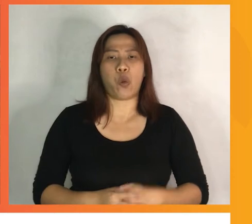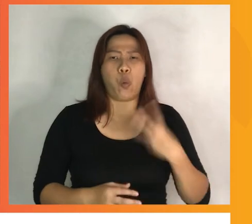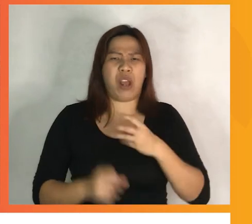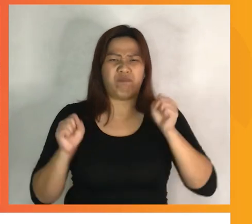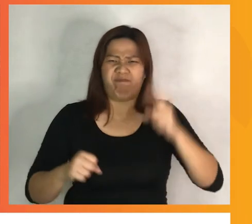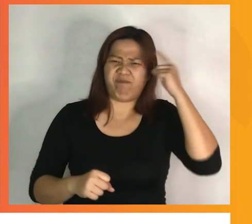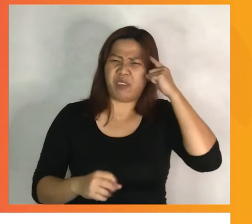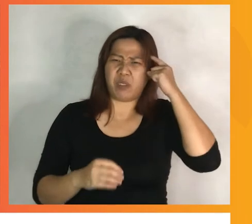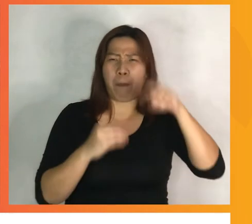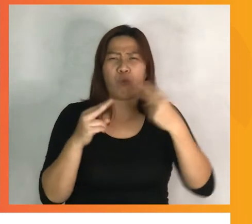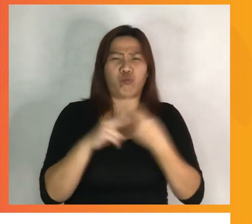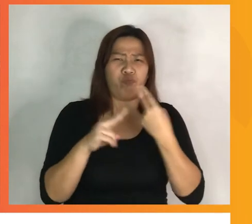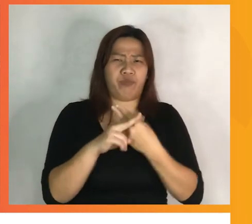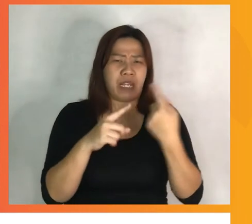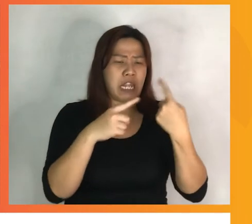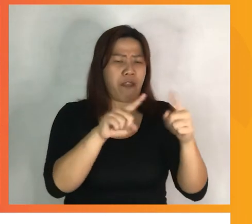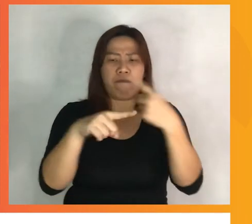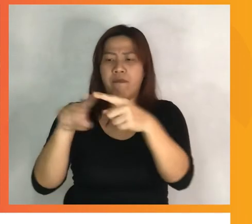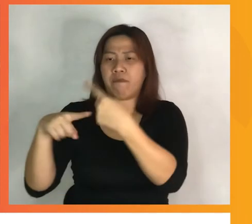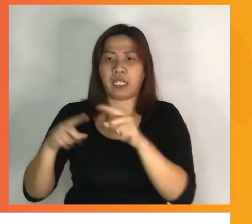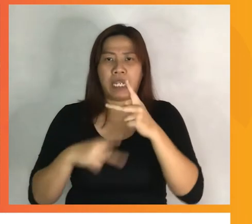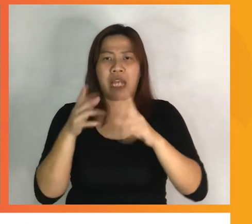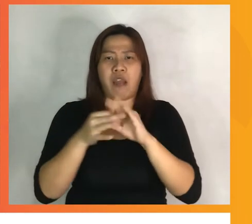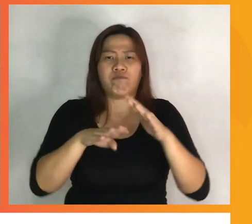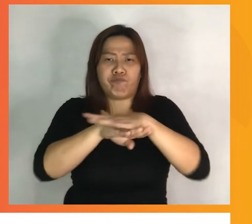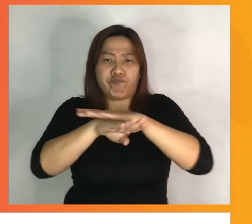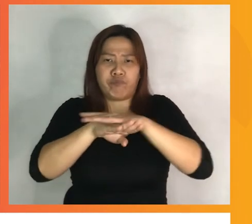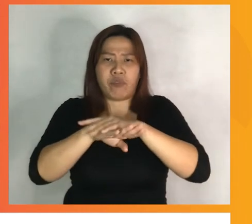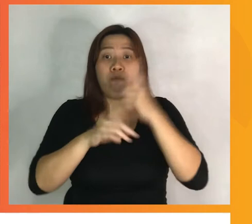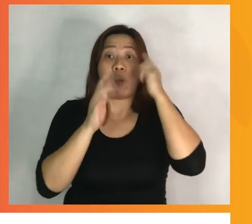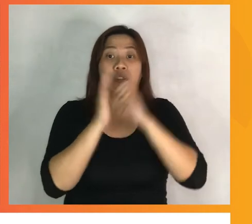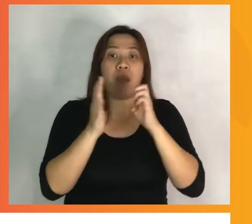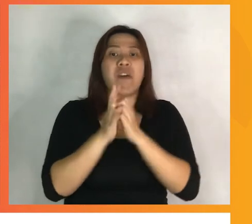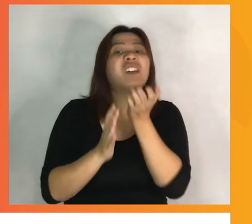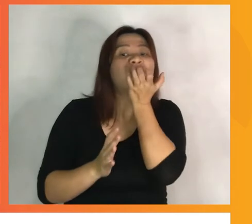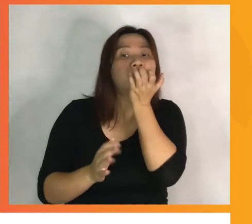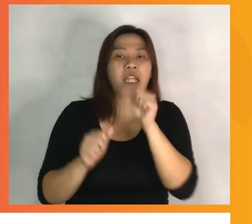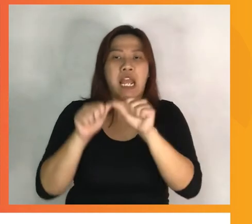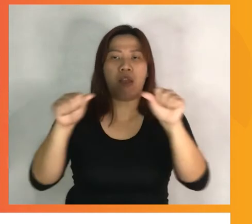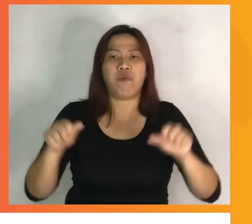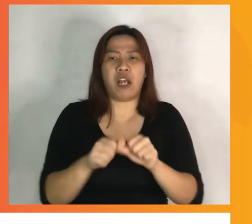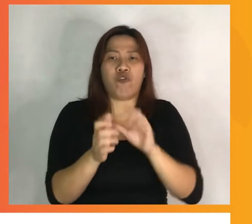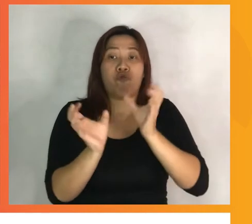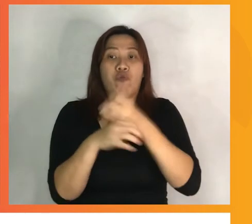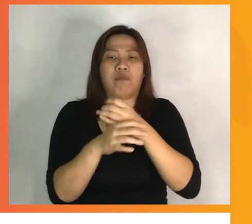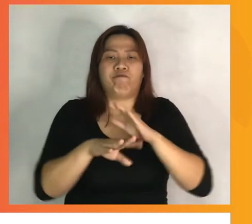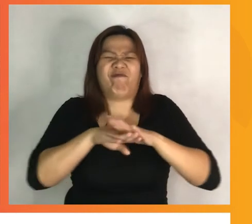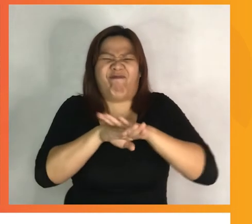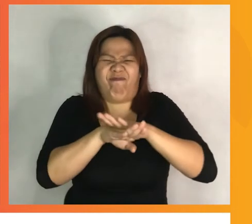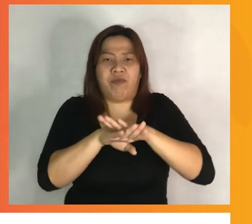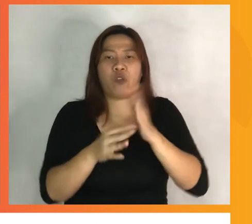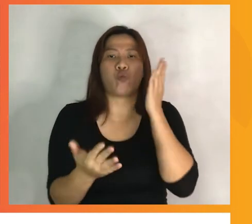We can think about using different kinds of surface. So for example, a grassy area creates